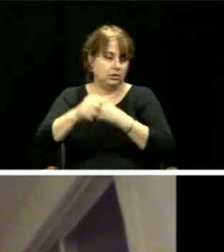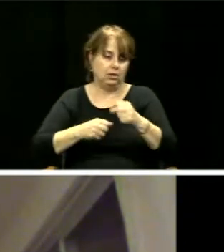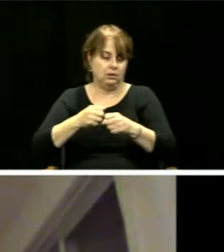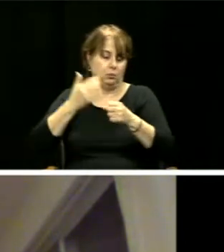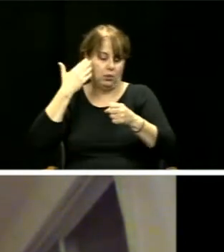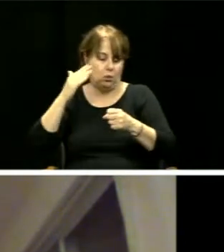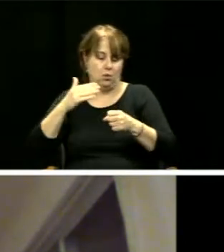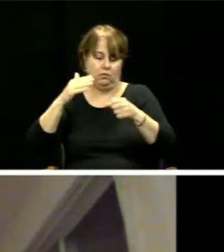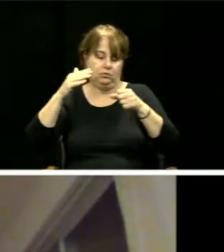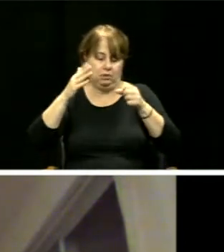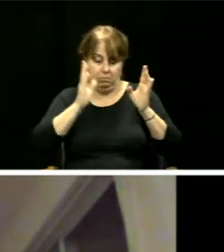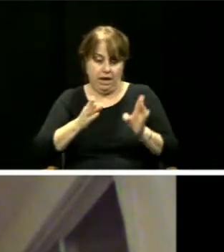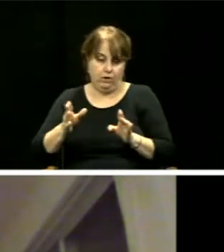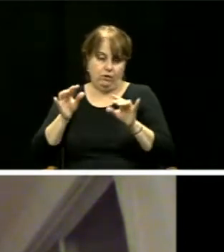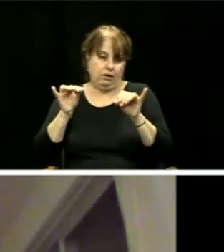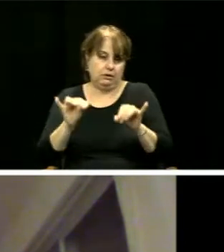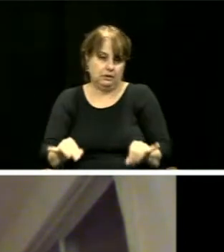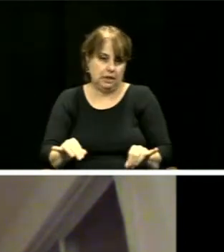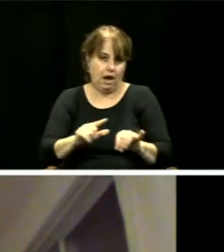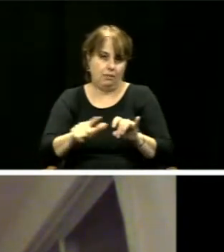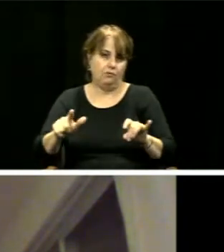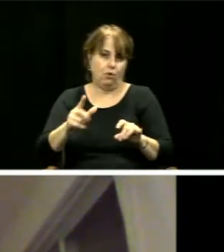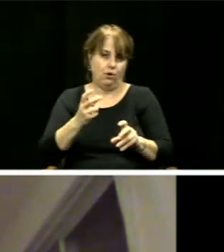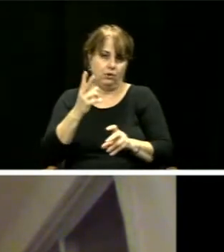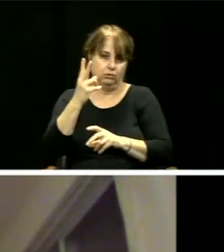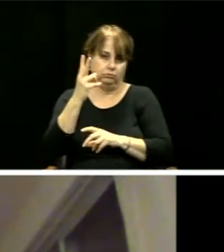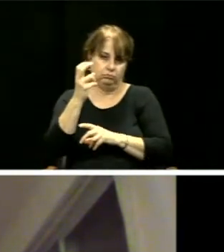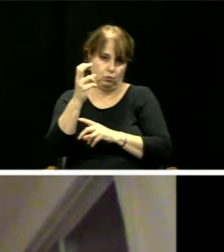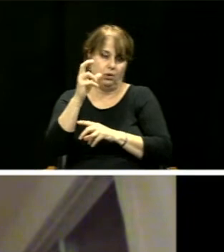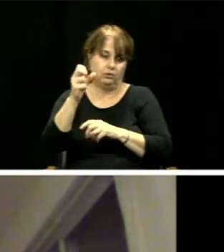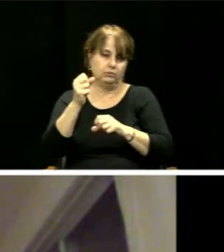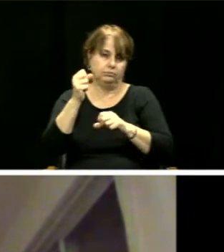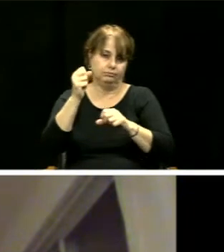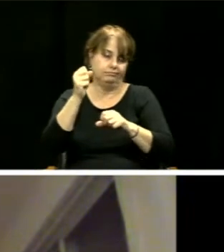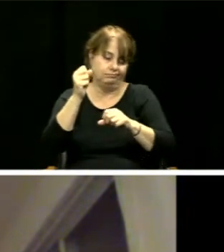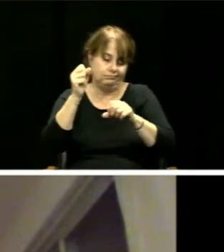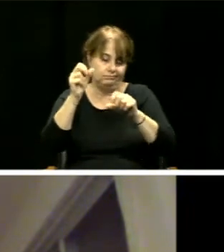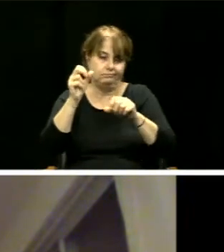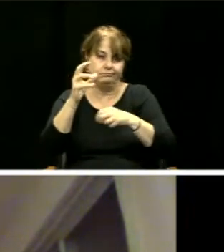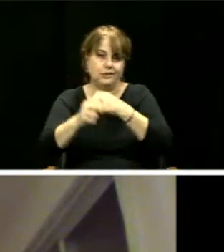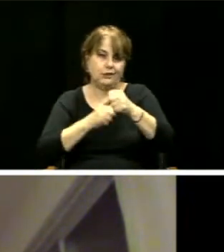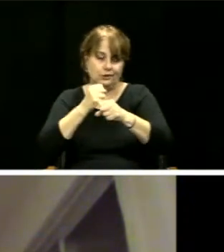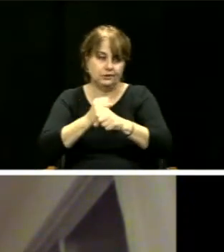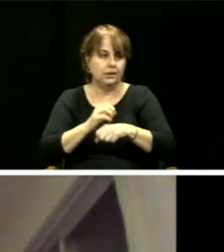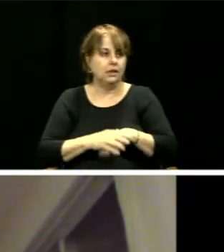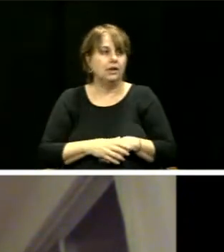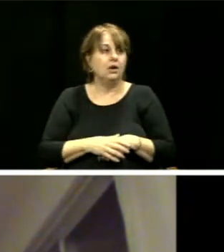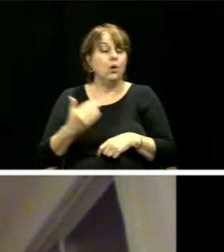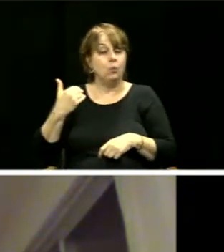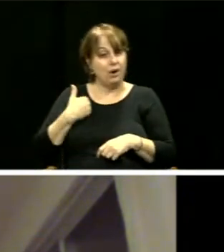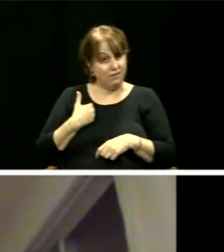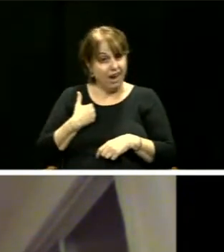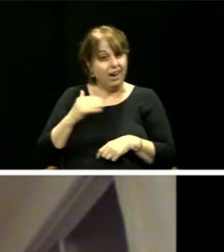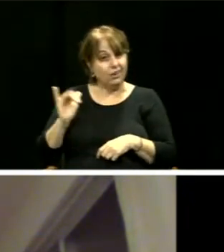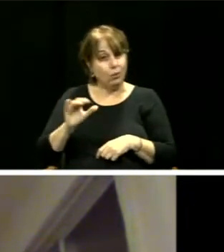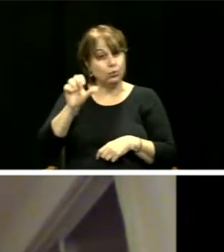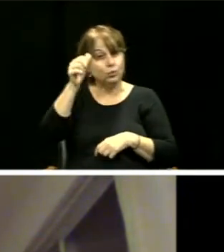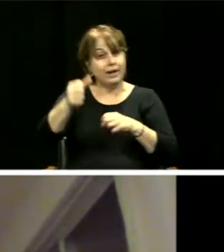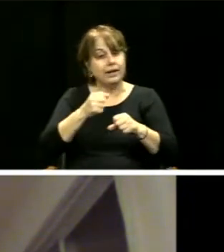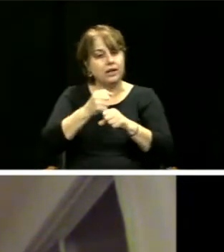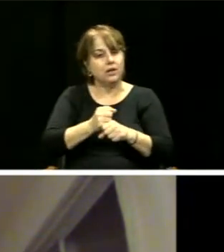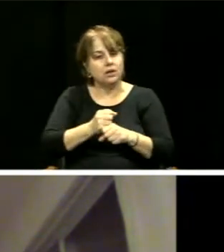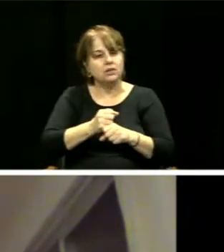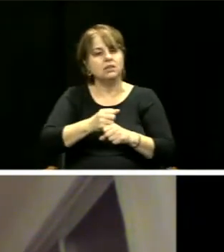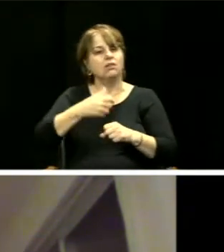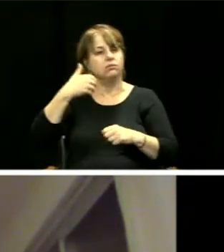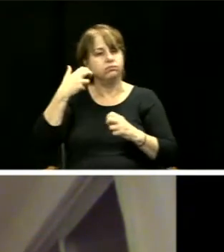peak rain events versus droughts. I mean, there certainly are times in history where we've gone through 10 years of roughly drought as well, where, of course, you're still